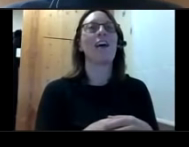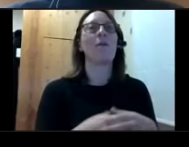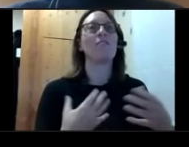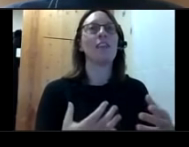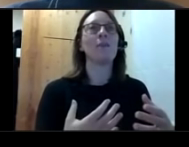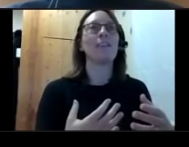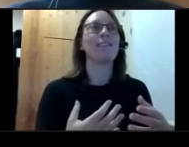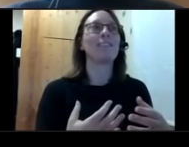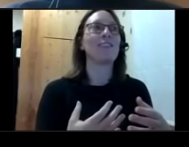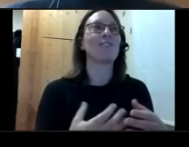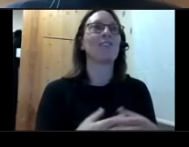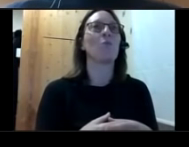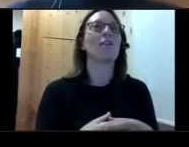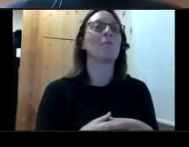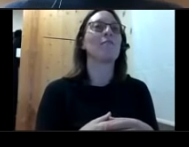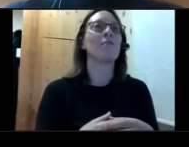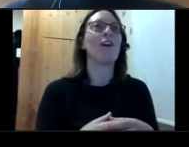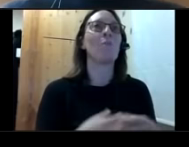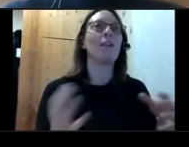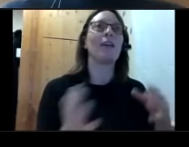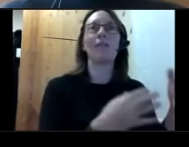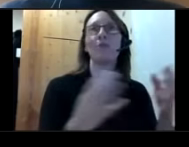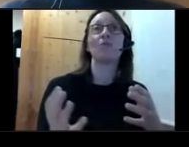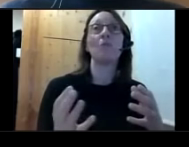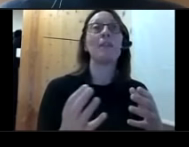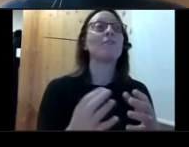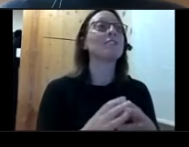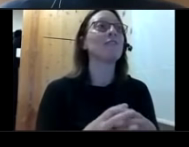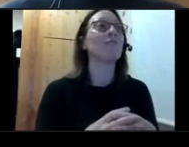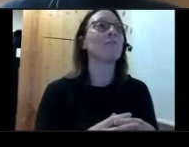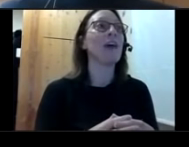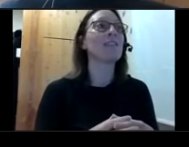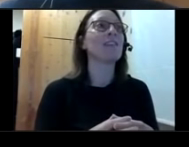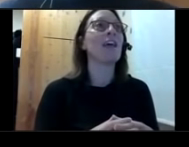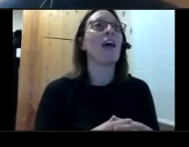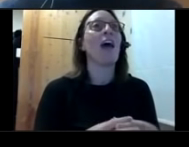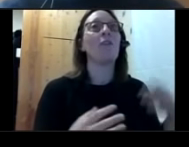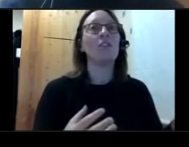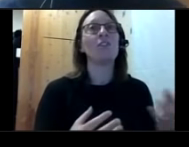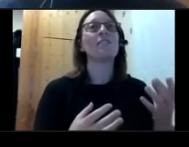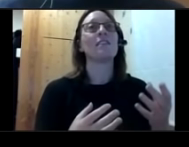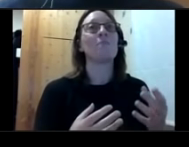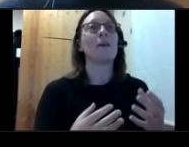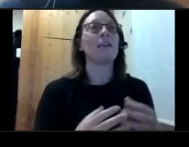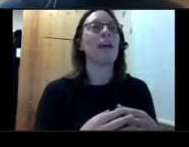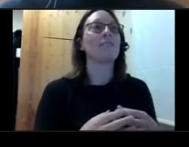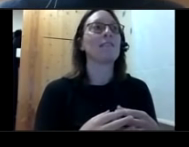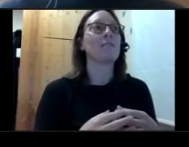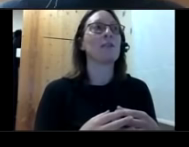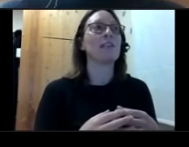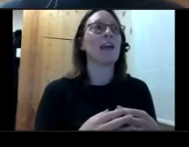experience and developing their skills in a work experience environment, and the council's also benefiting from that. And the university is